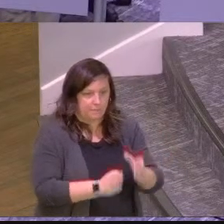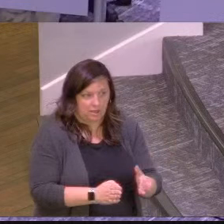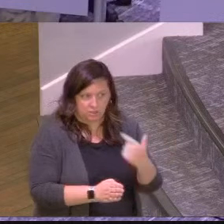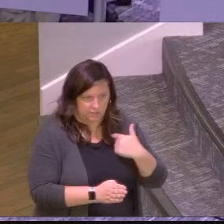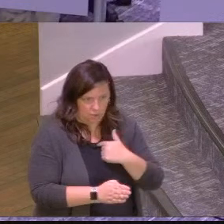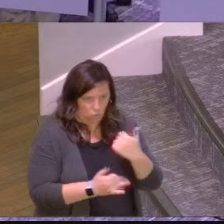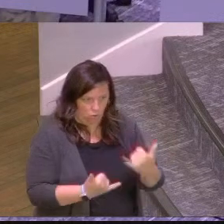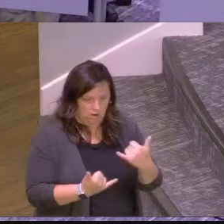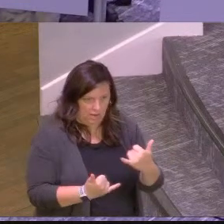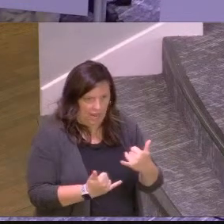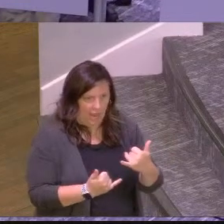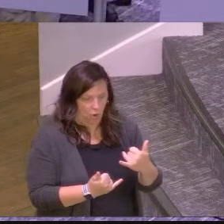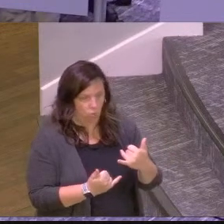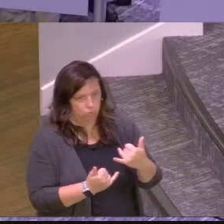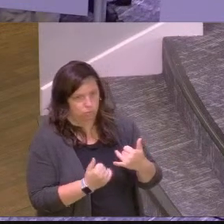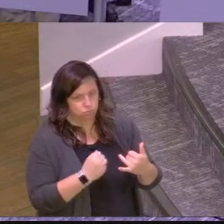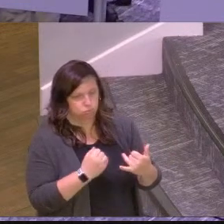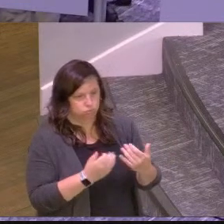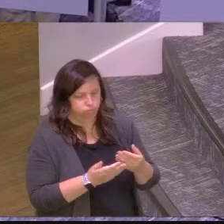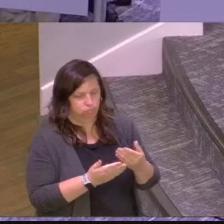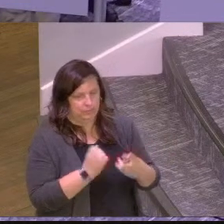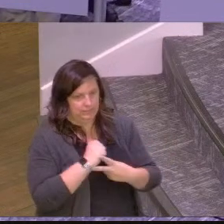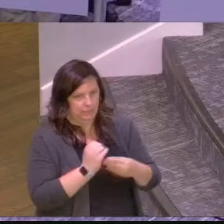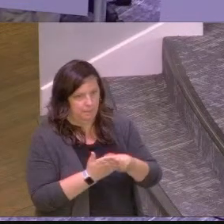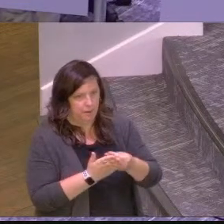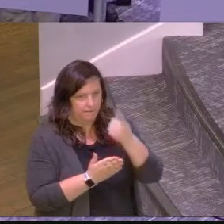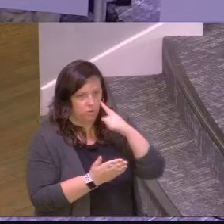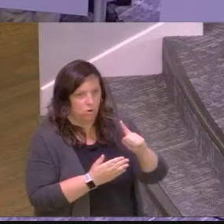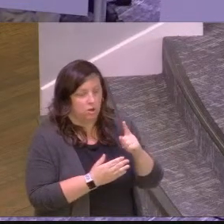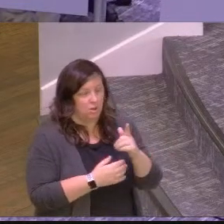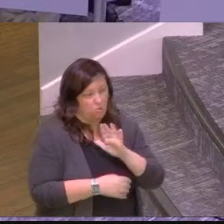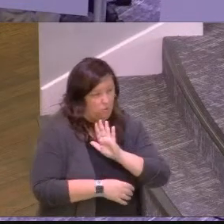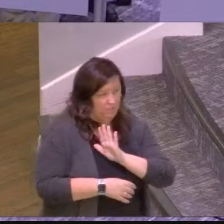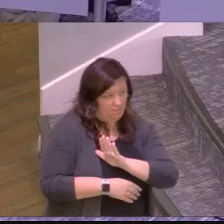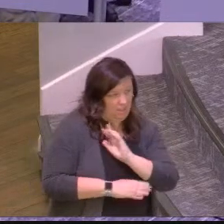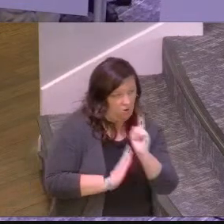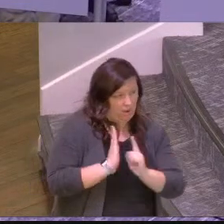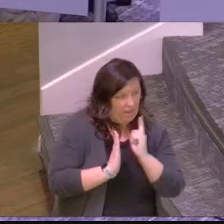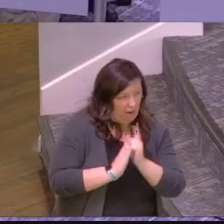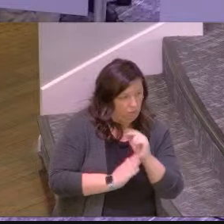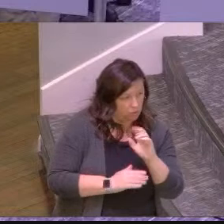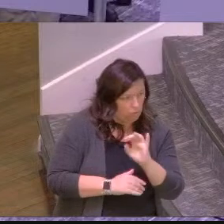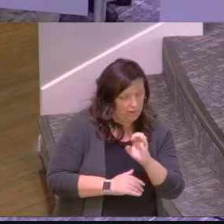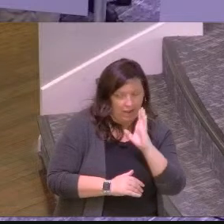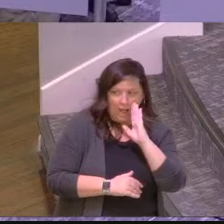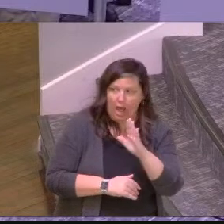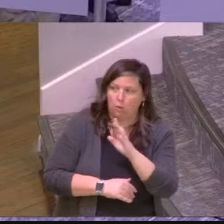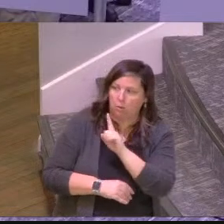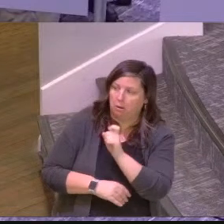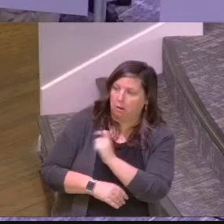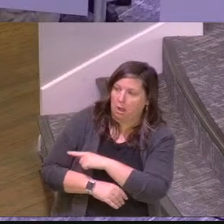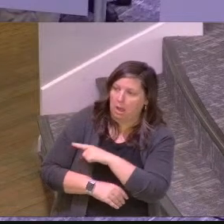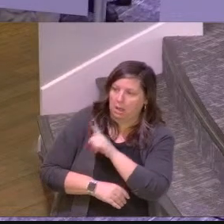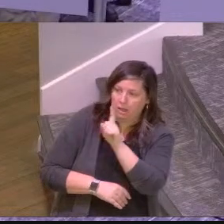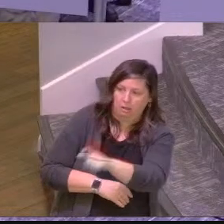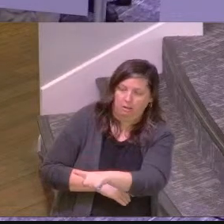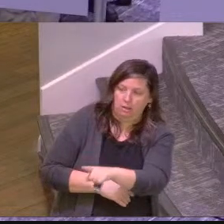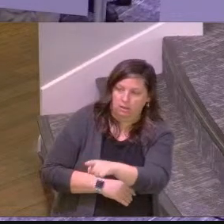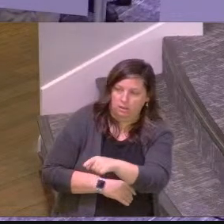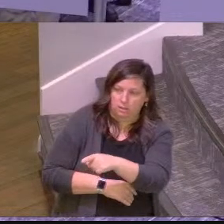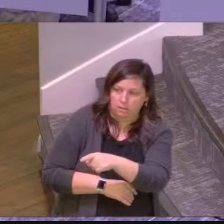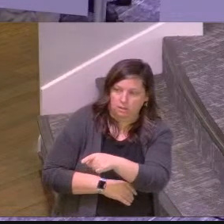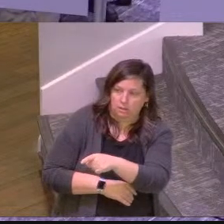their hourly rate, or what is this? Yeah, what's it based on? I'm going to lean on Jennifer Frazier up here. She's our